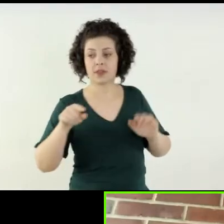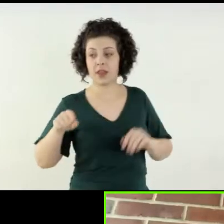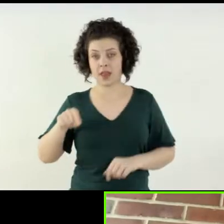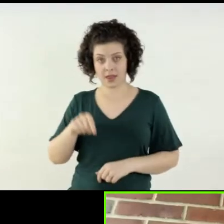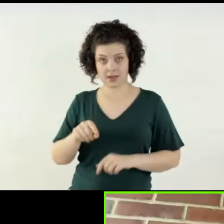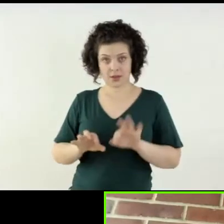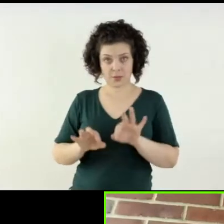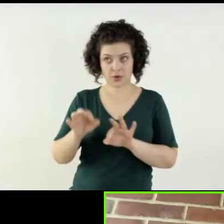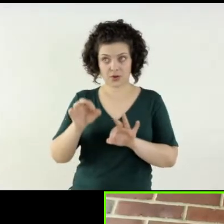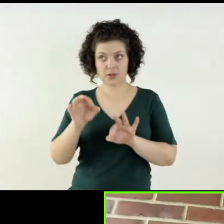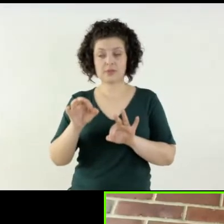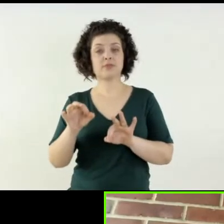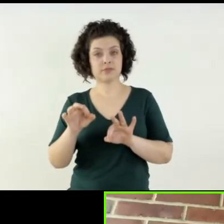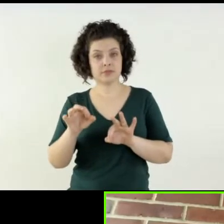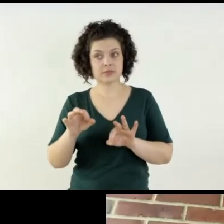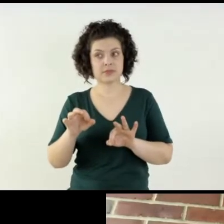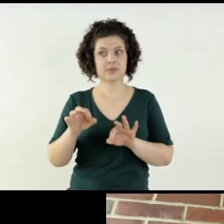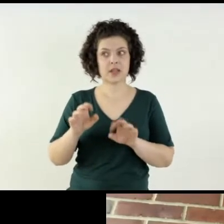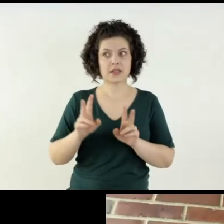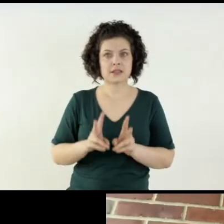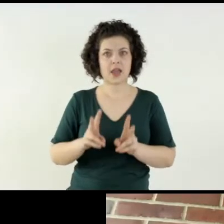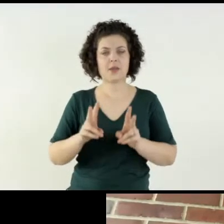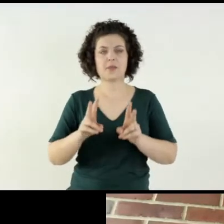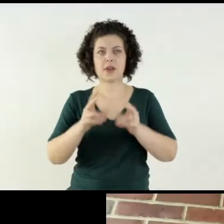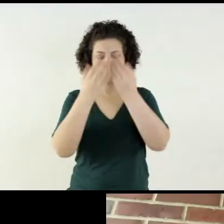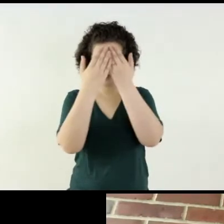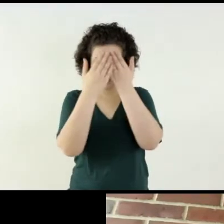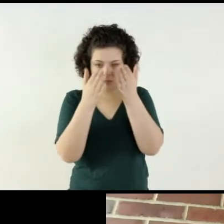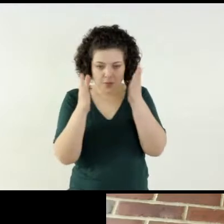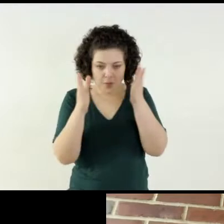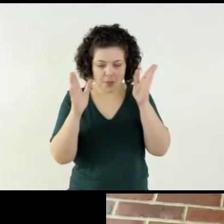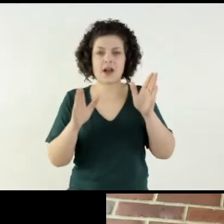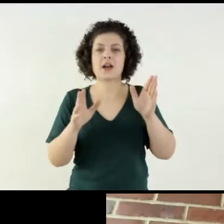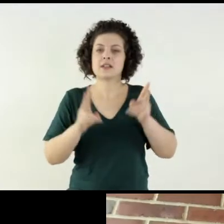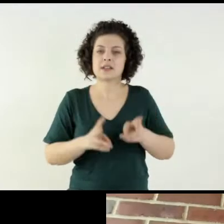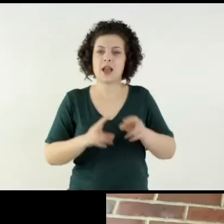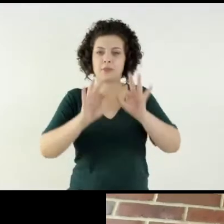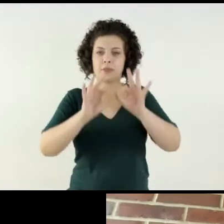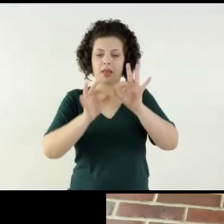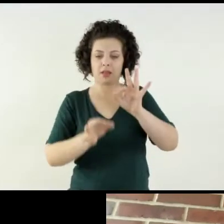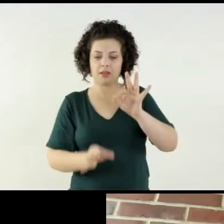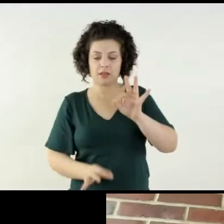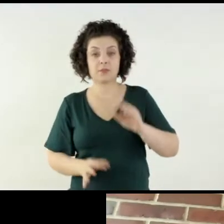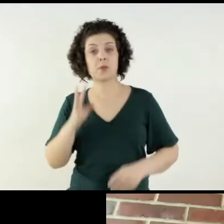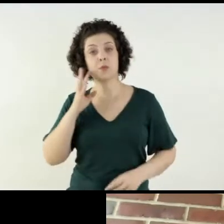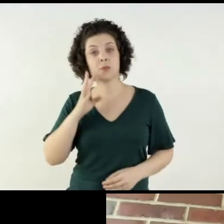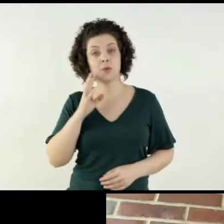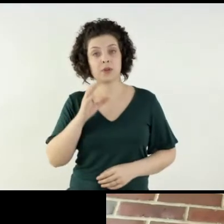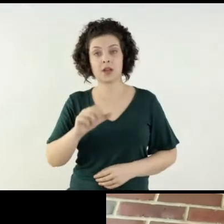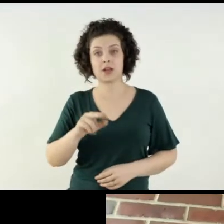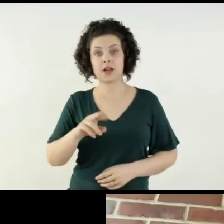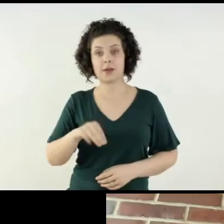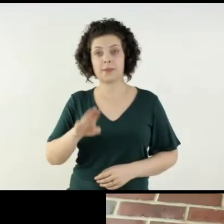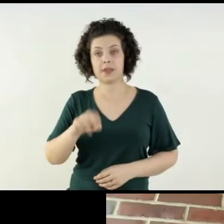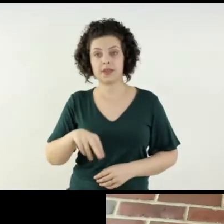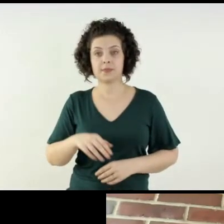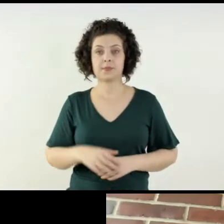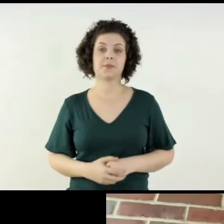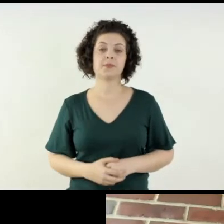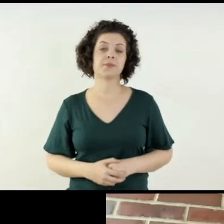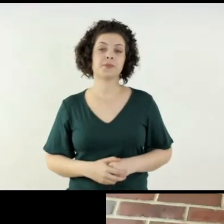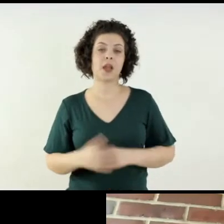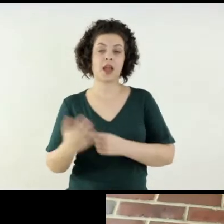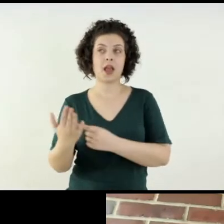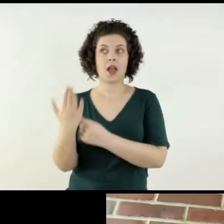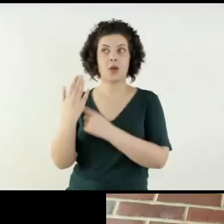unfolding. No, that's great, Carmen. And in fact, this brings me to a number of other questions